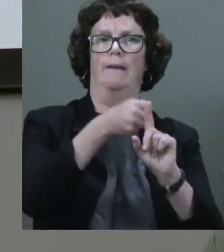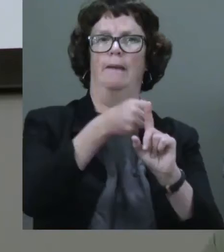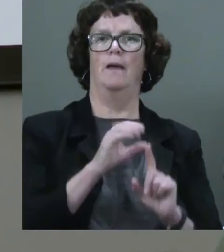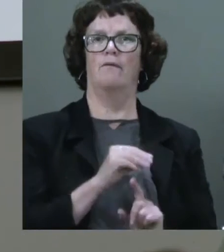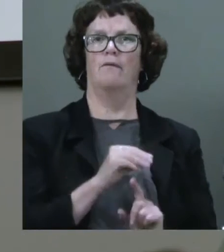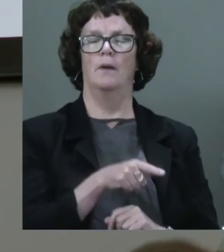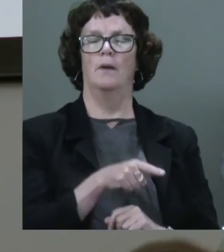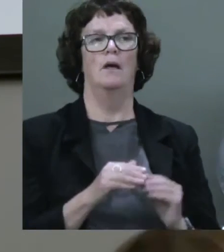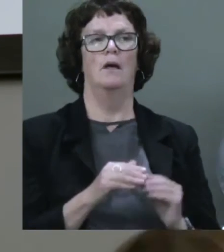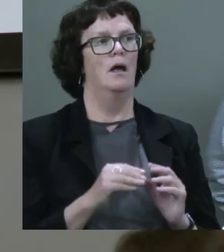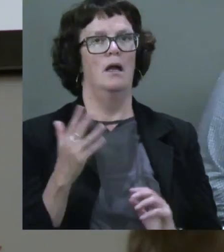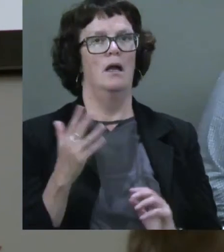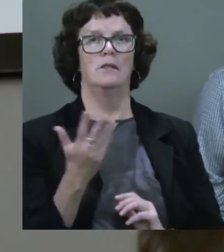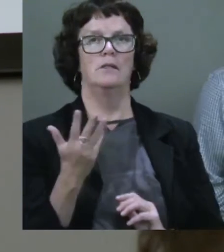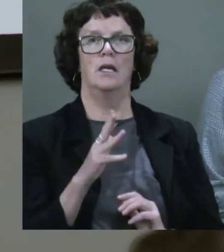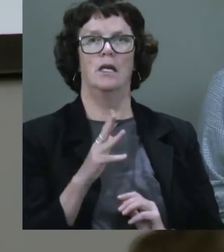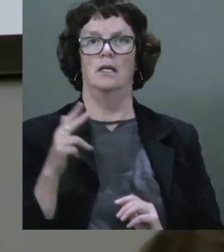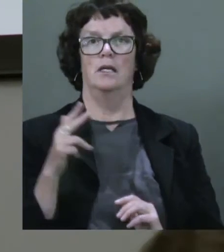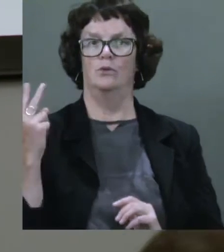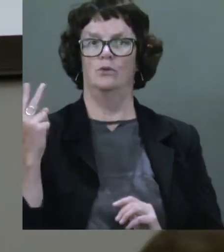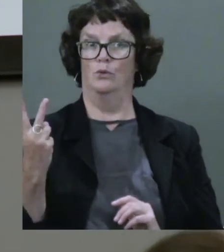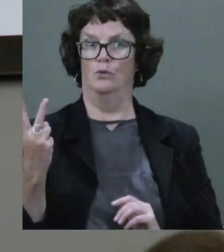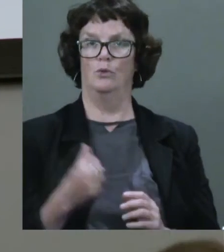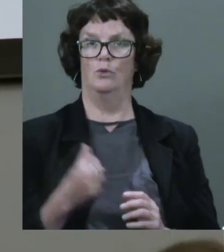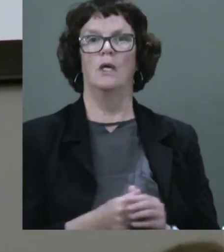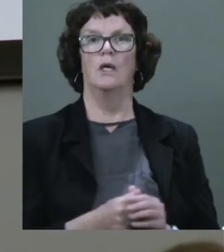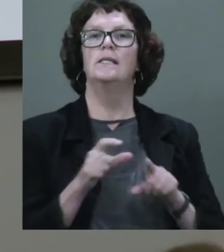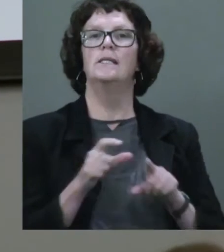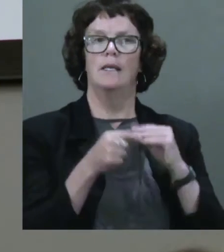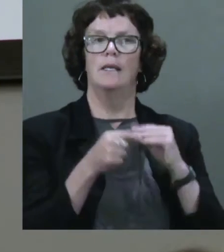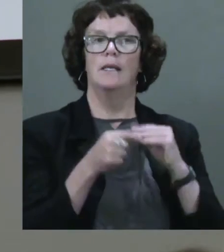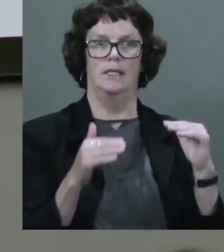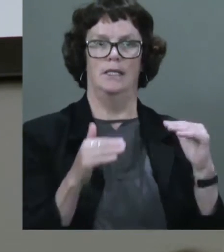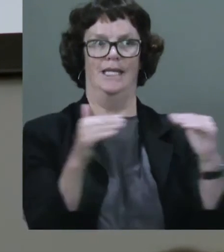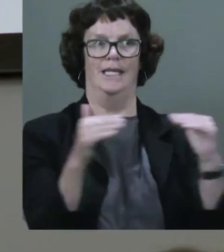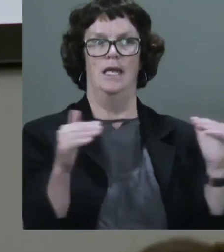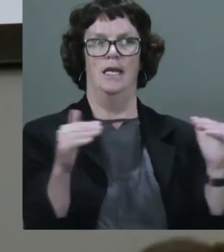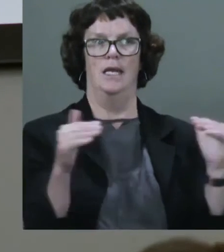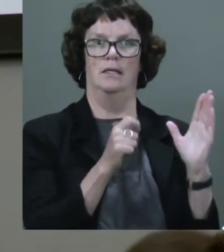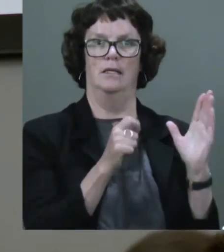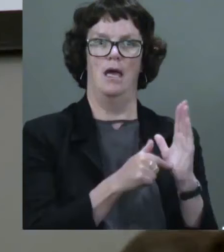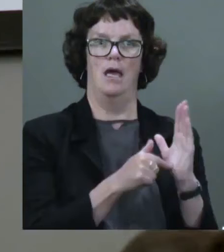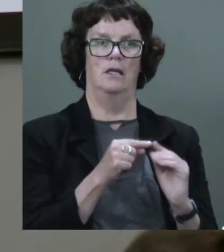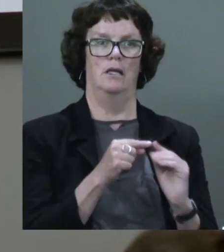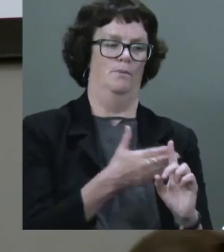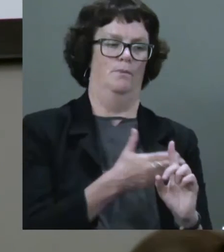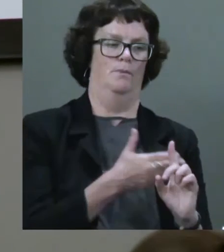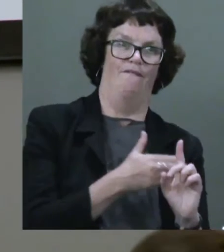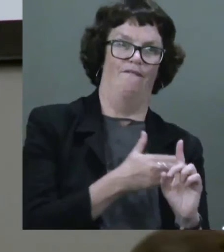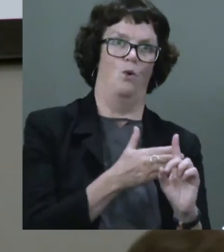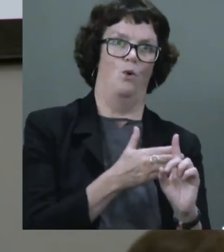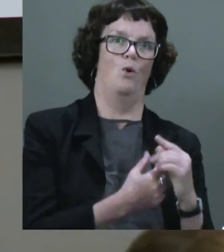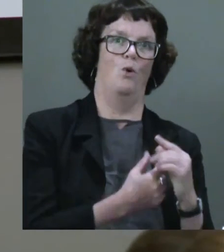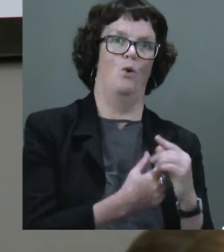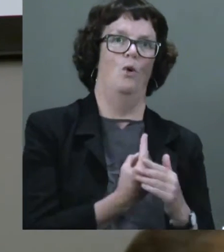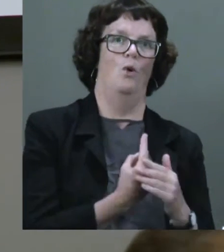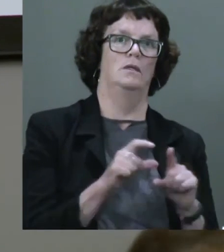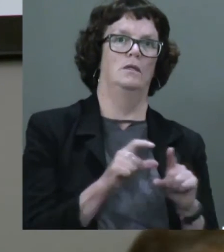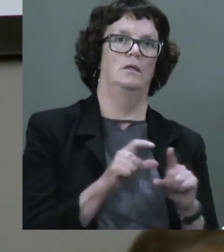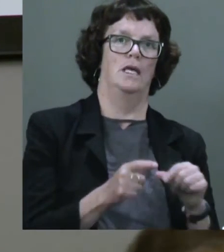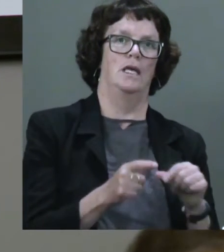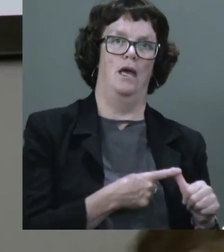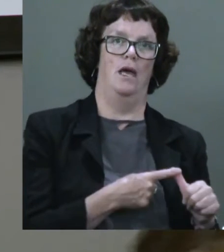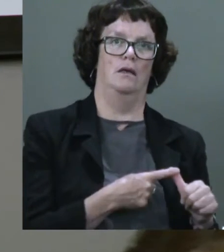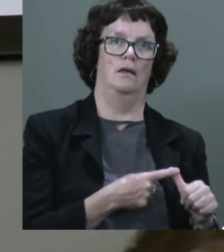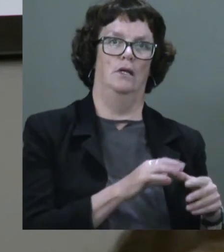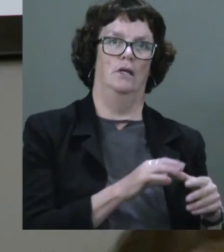In 1992, also the Disability Standards Act was a precursor for the DDA, and I think probably one